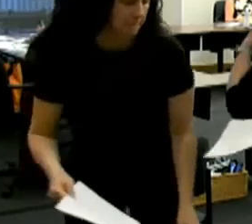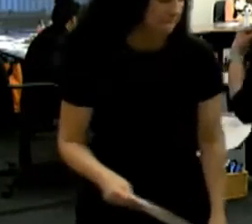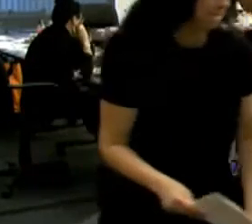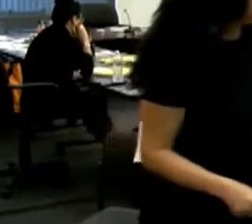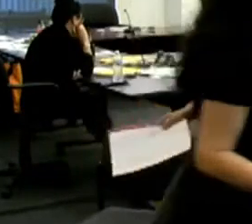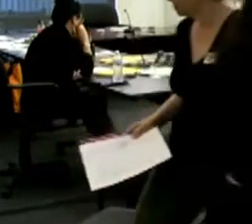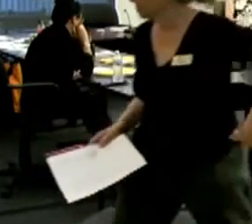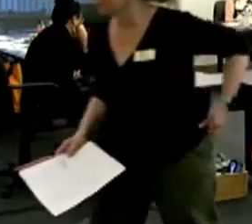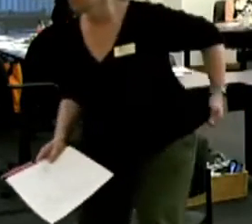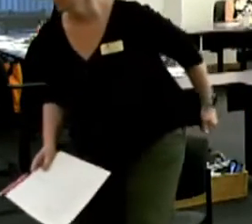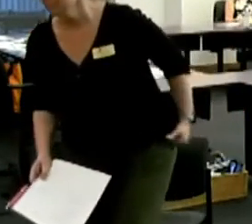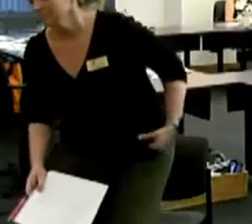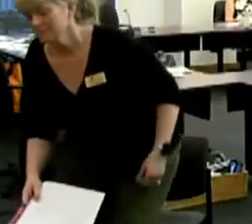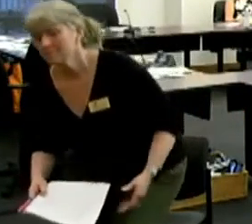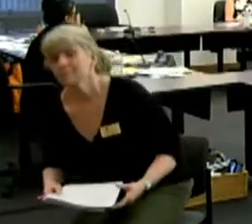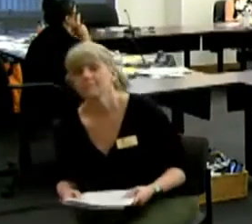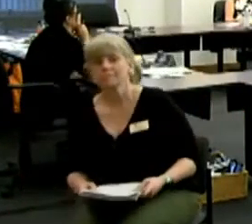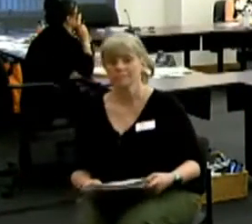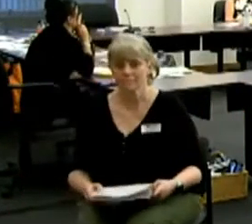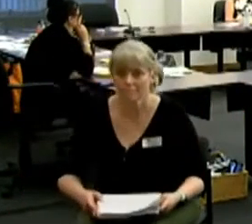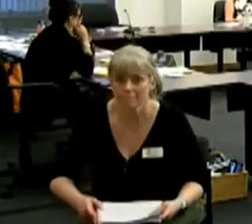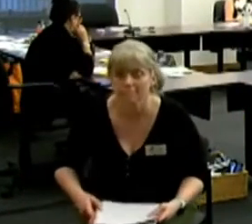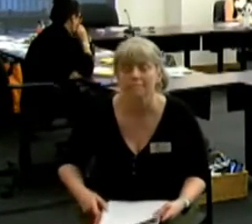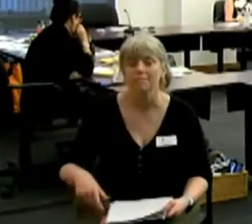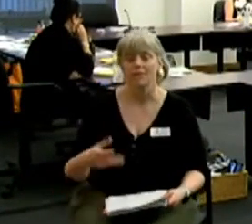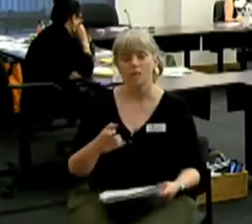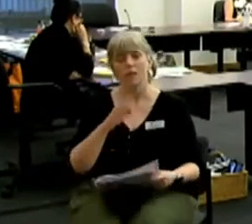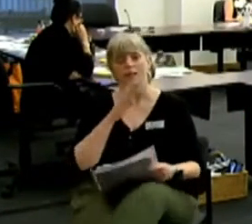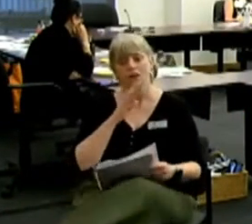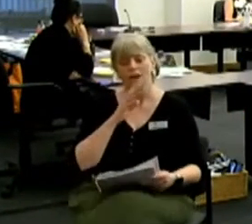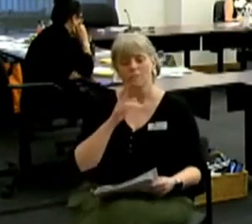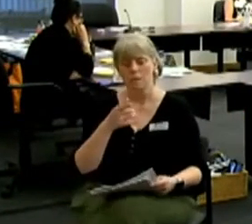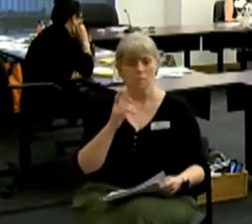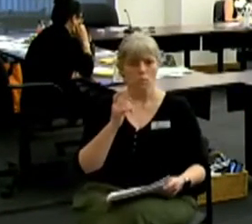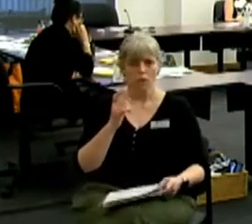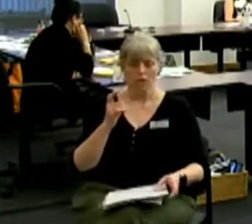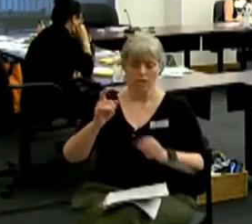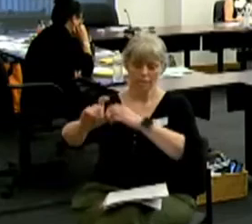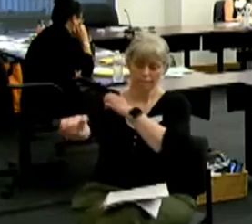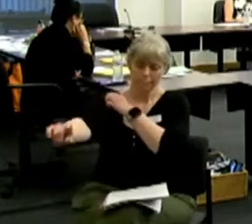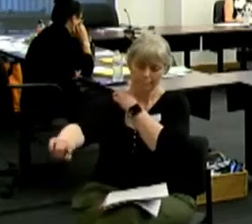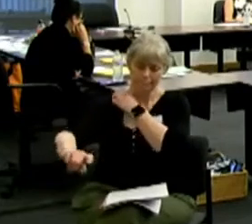really quickly and print out Sure. anything on my printer's out of ink. Sorry, I wrote notes.